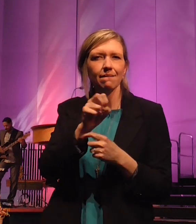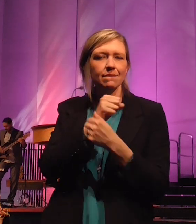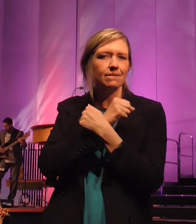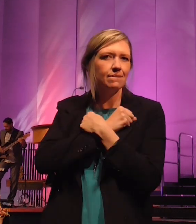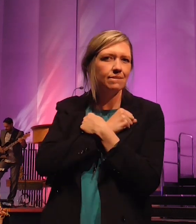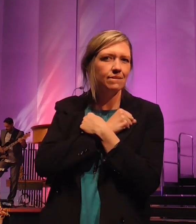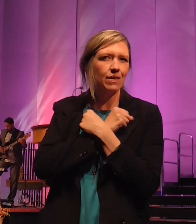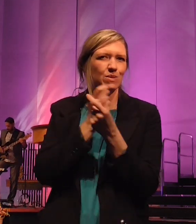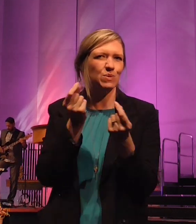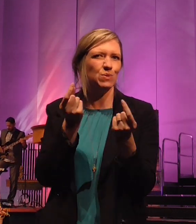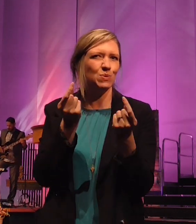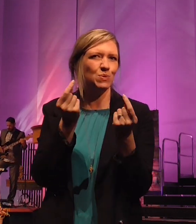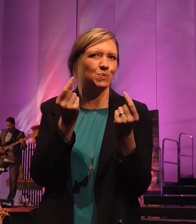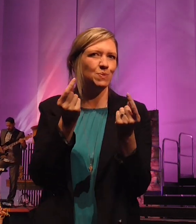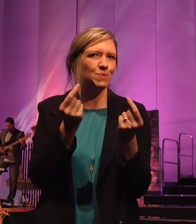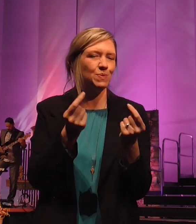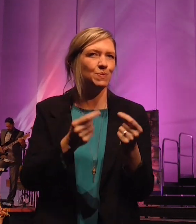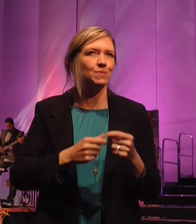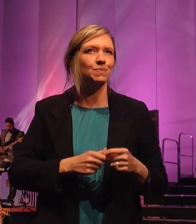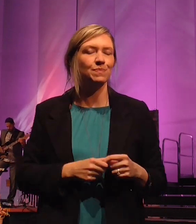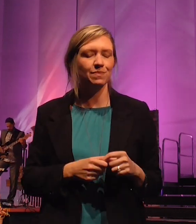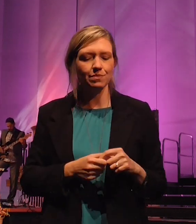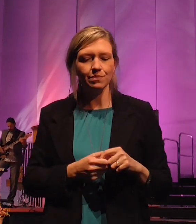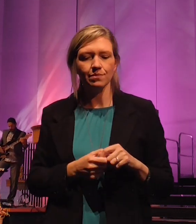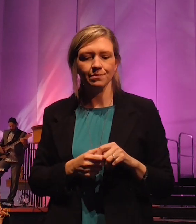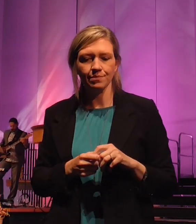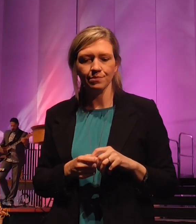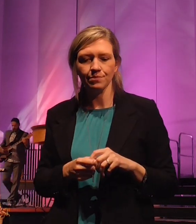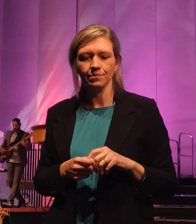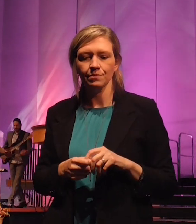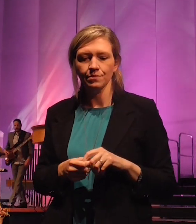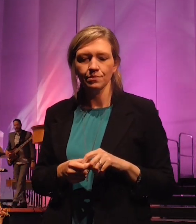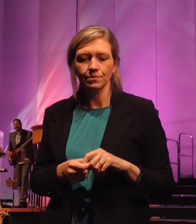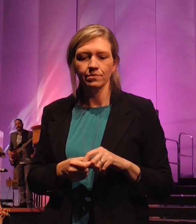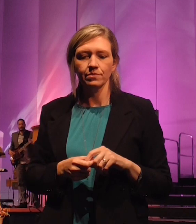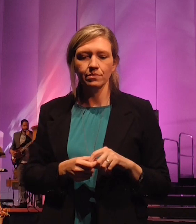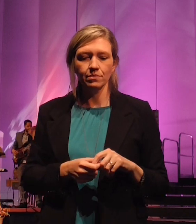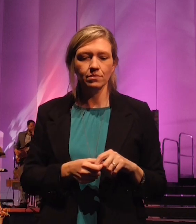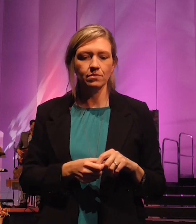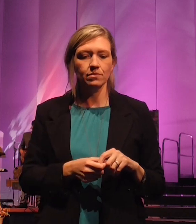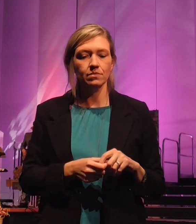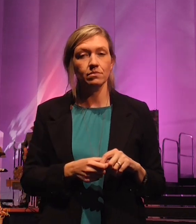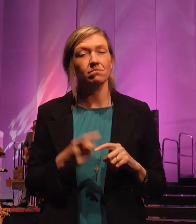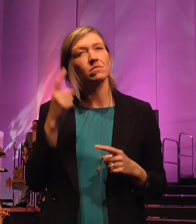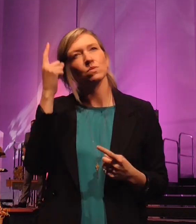what would love do now.